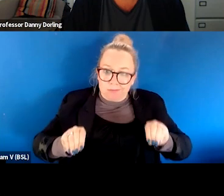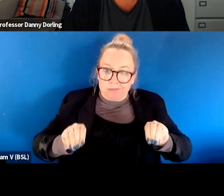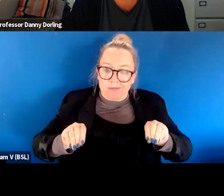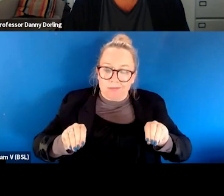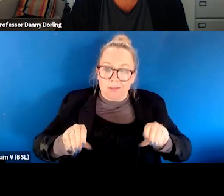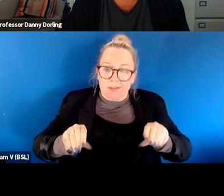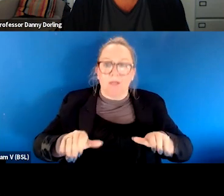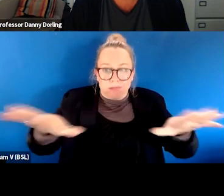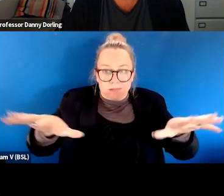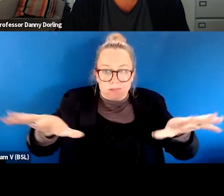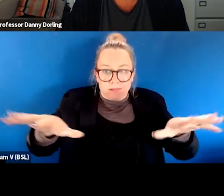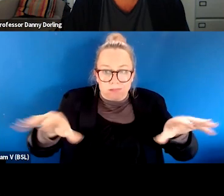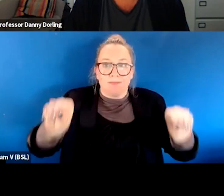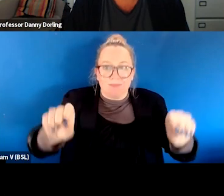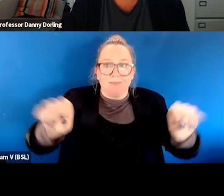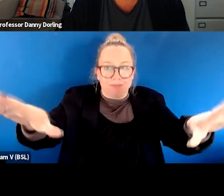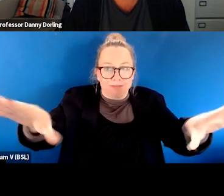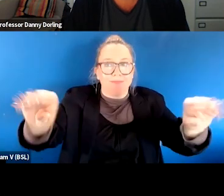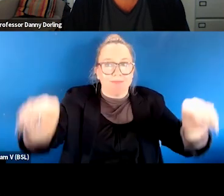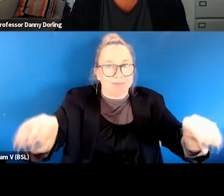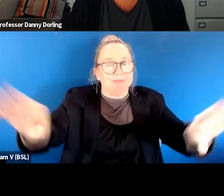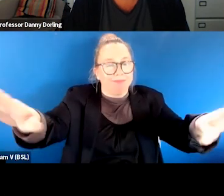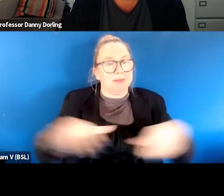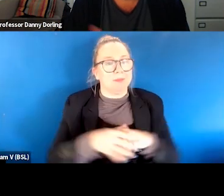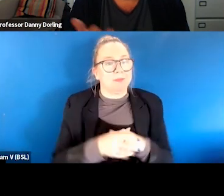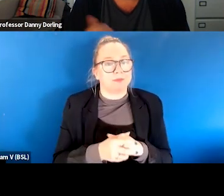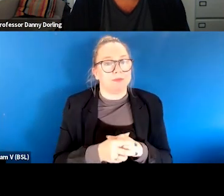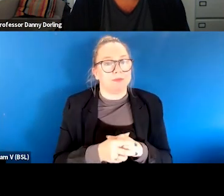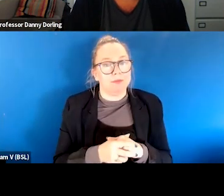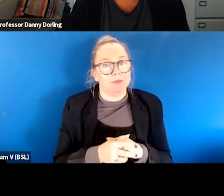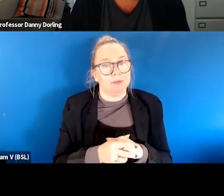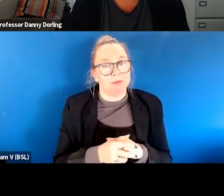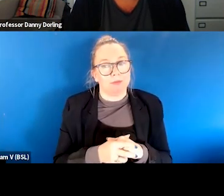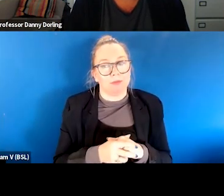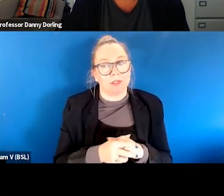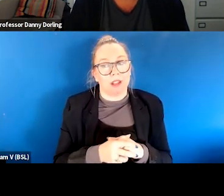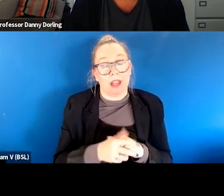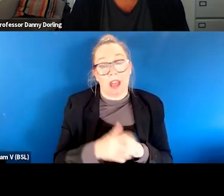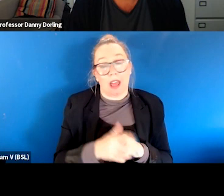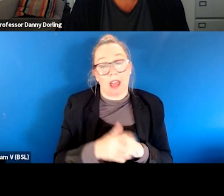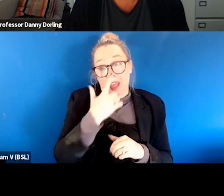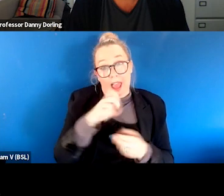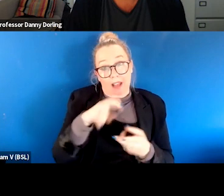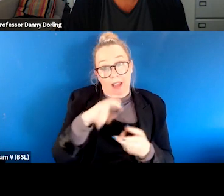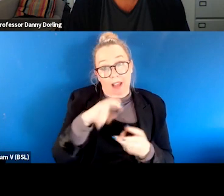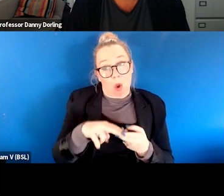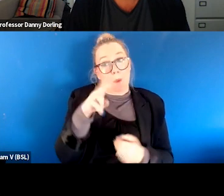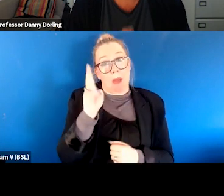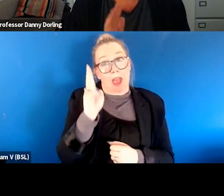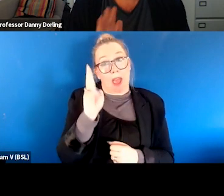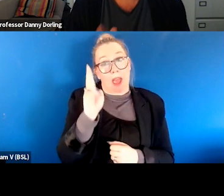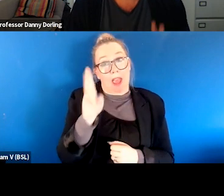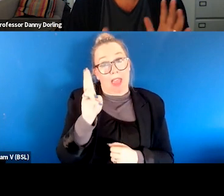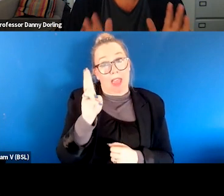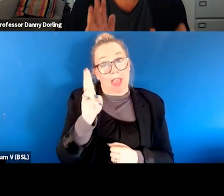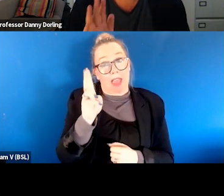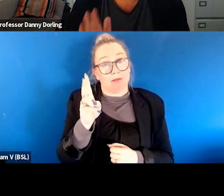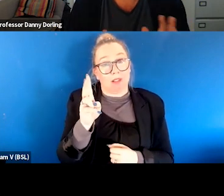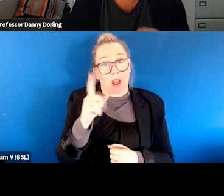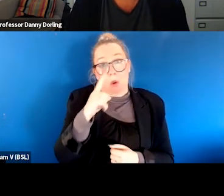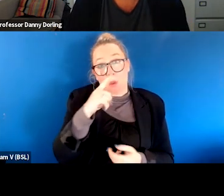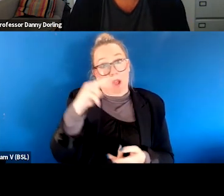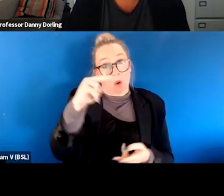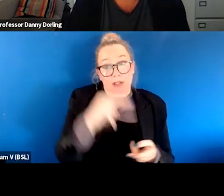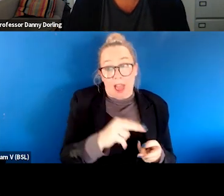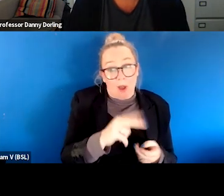The current variants we have are quite capable of rising up again as our immunity wanes. Our